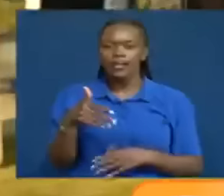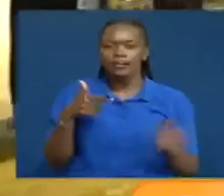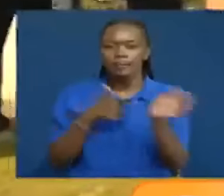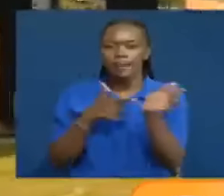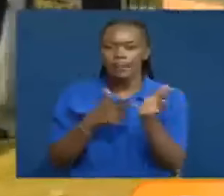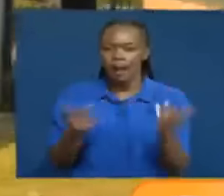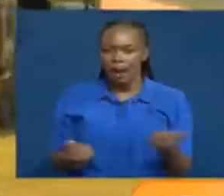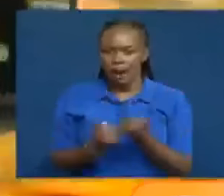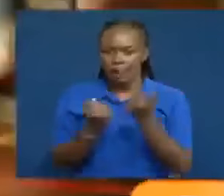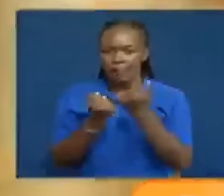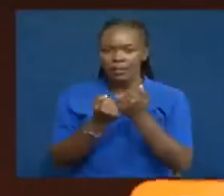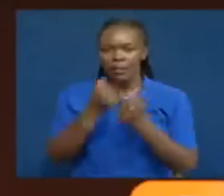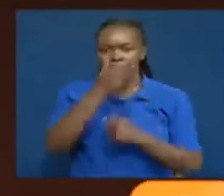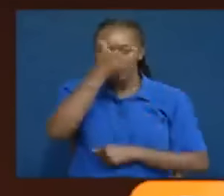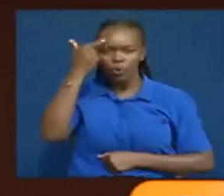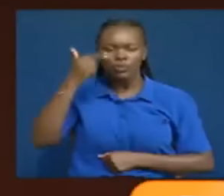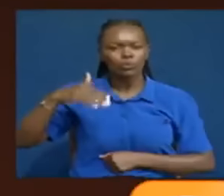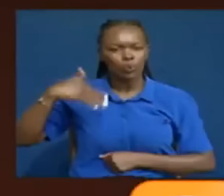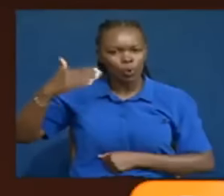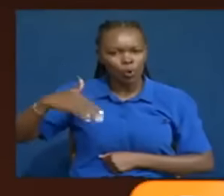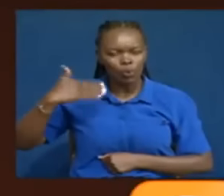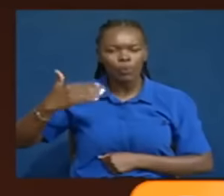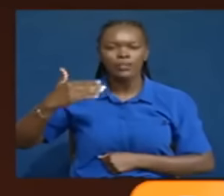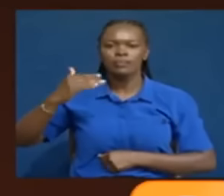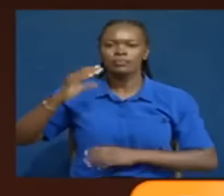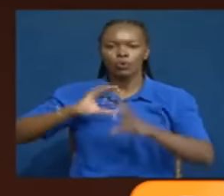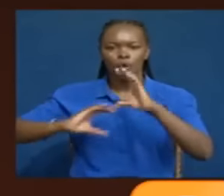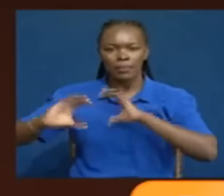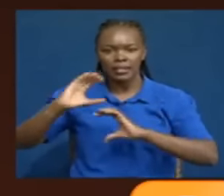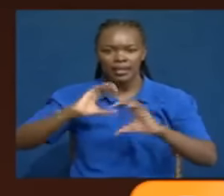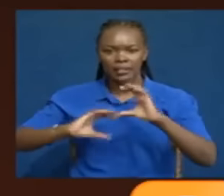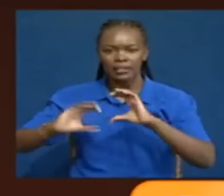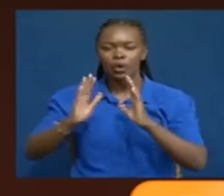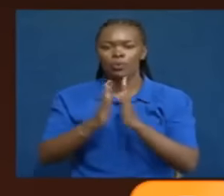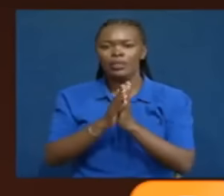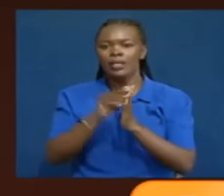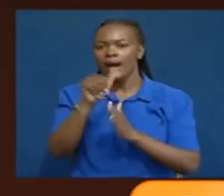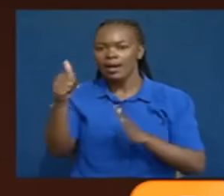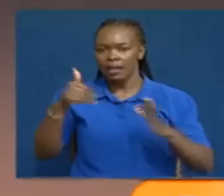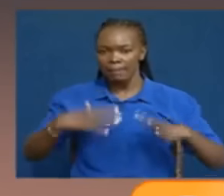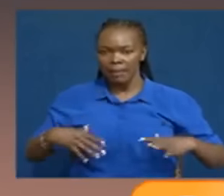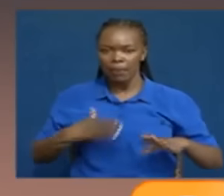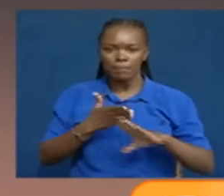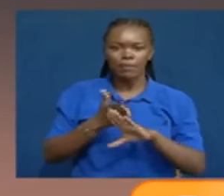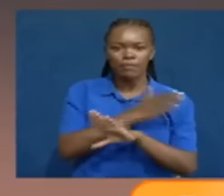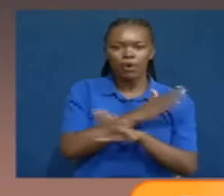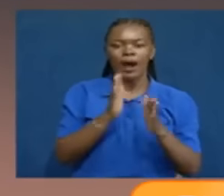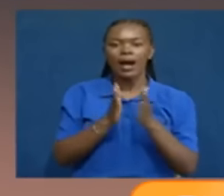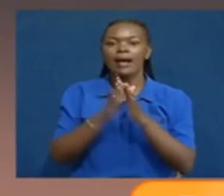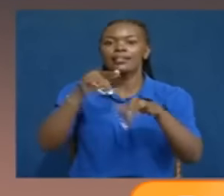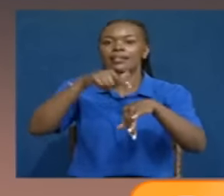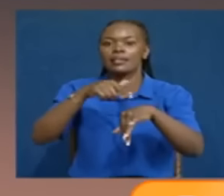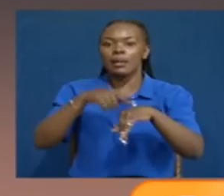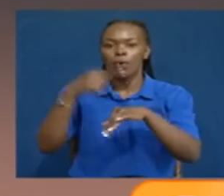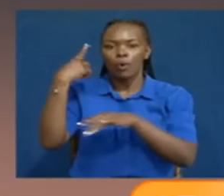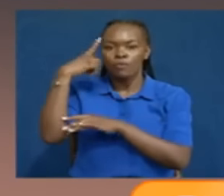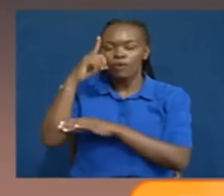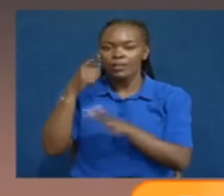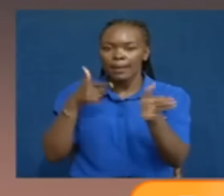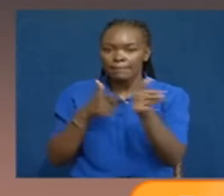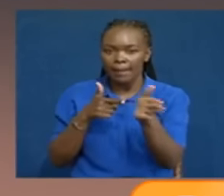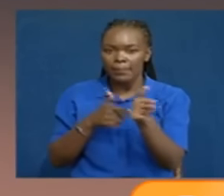is said to have been in constant communication with other perpetrators before, during and after the incident. Detectives say the